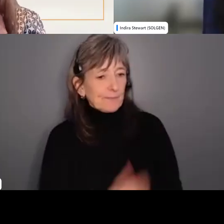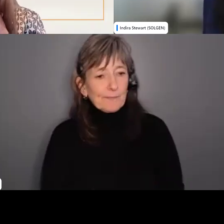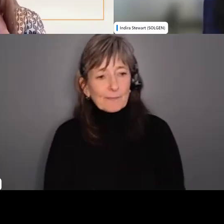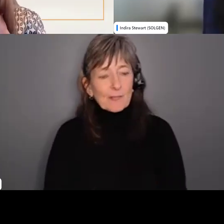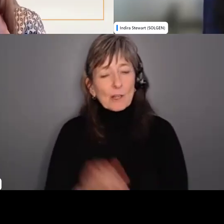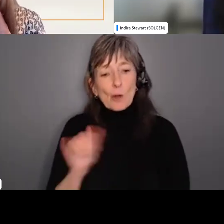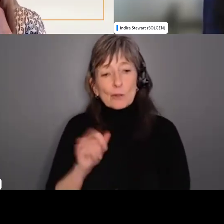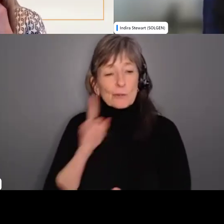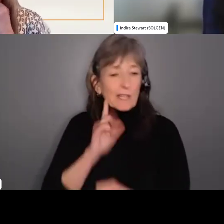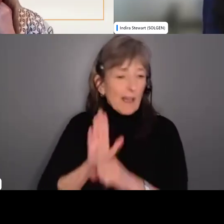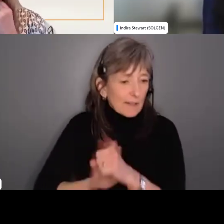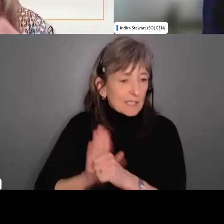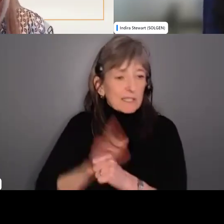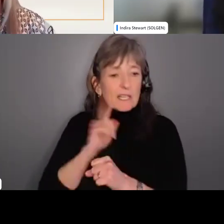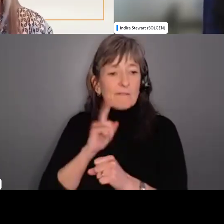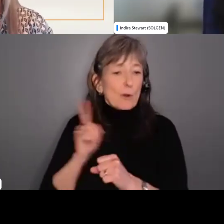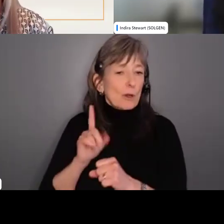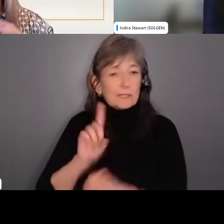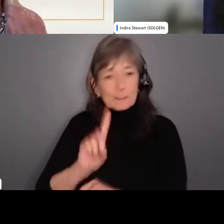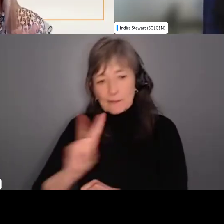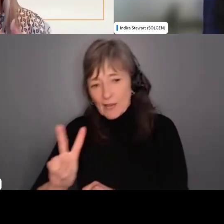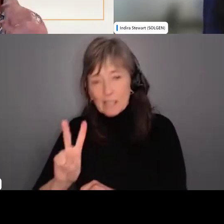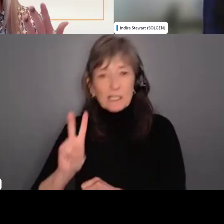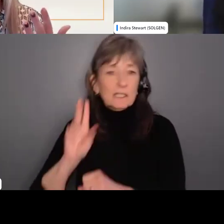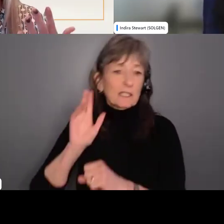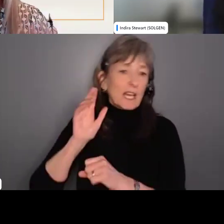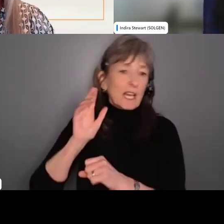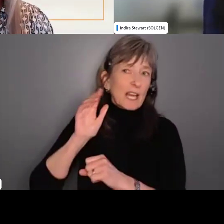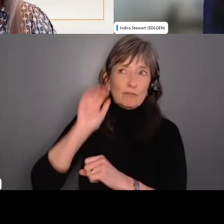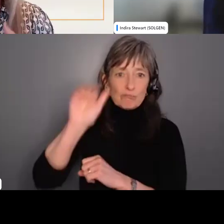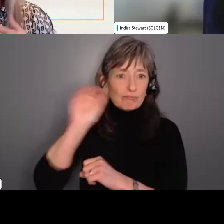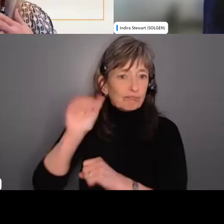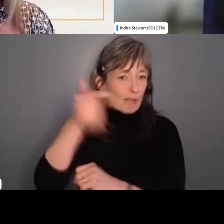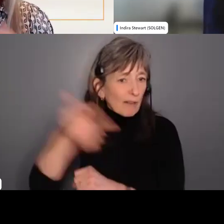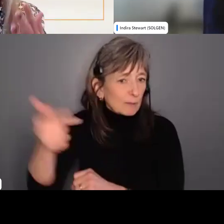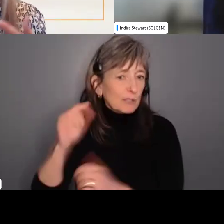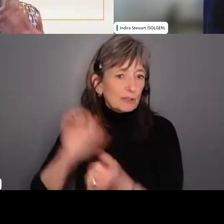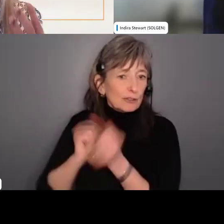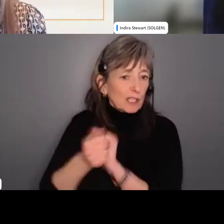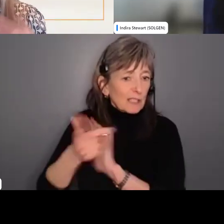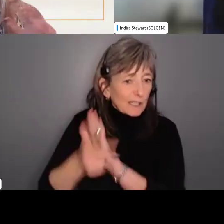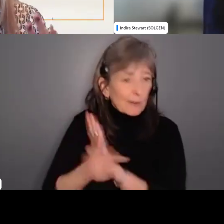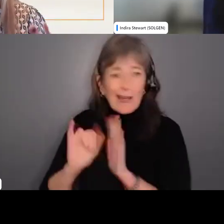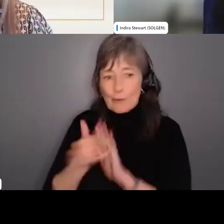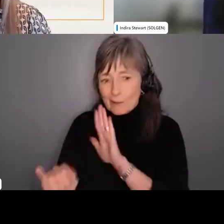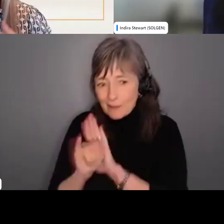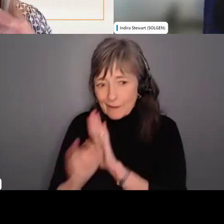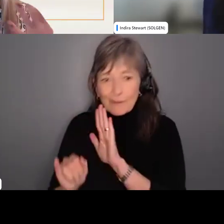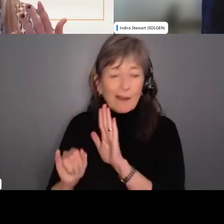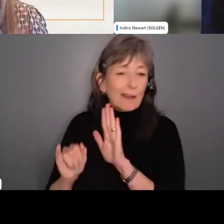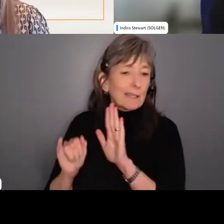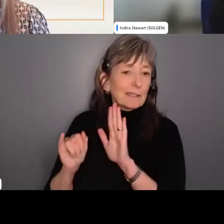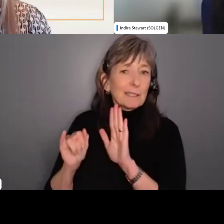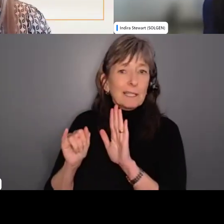violence coordinating committees to advocate to government to change legislation around identifying domestic or intimate partner violence as an epidemic